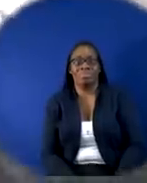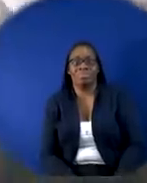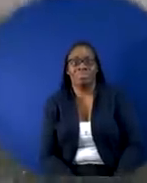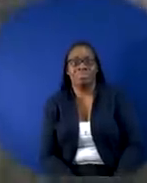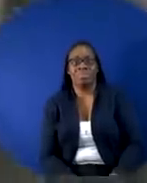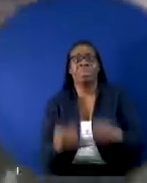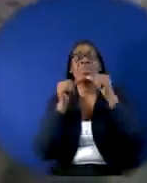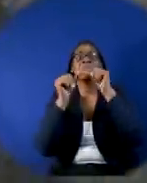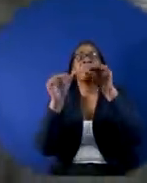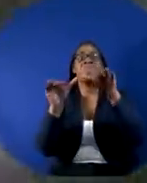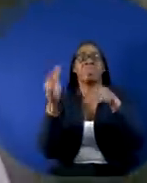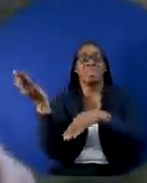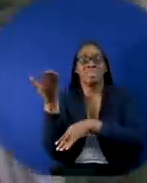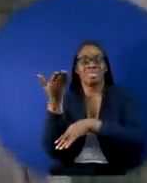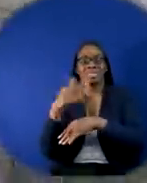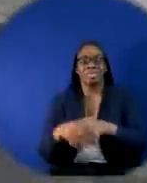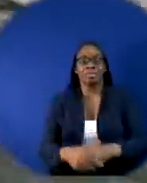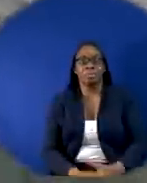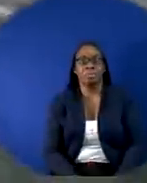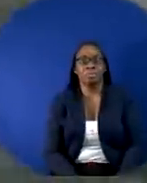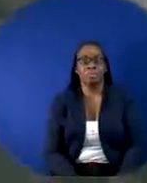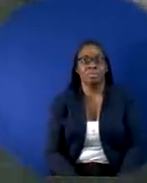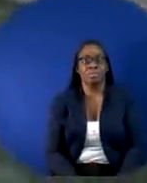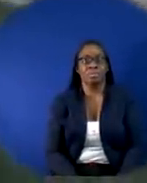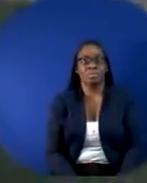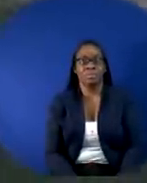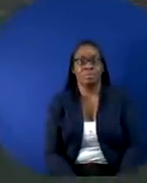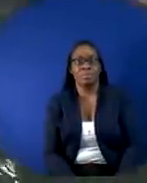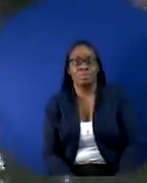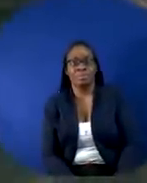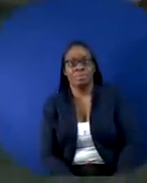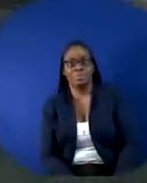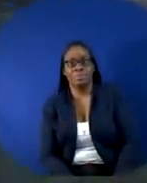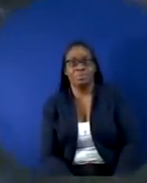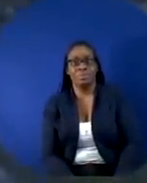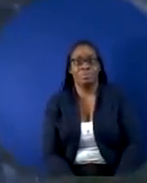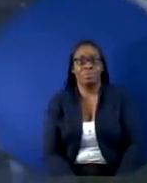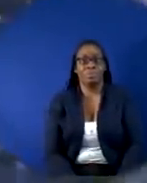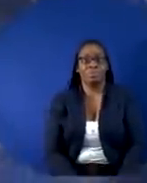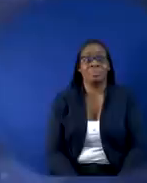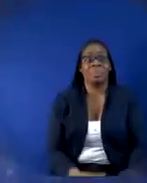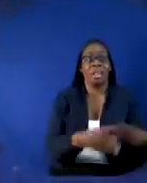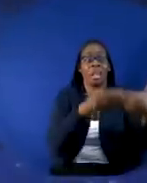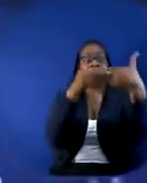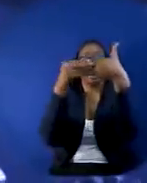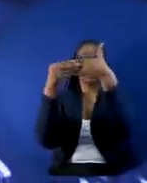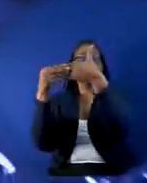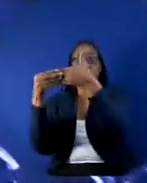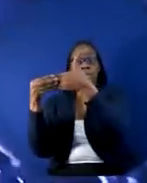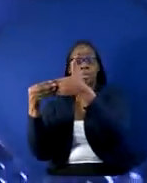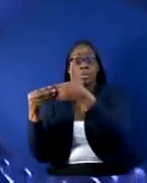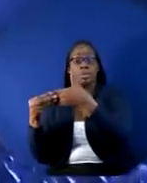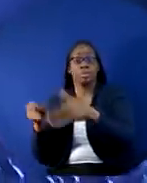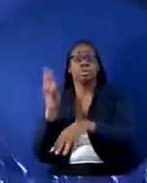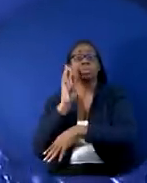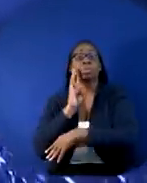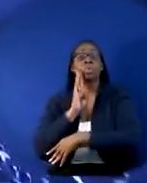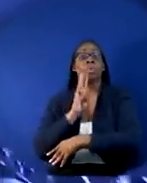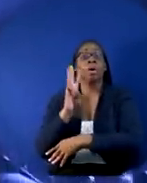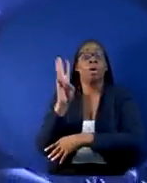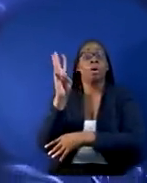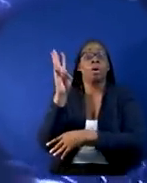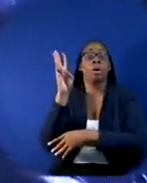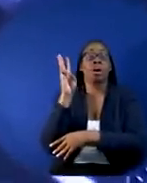Bless you, Talina. Yes, Lord. Sing, church. Take me to